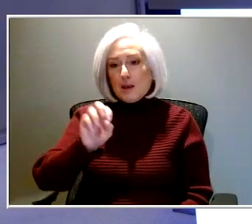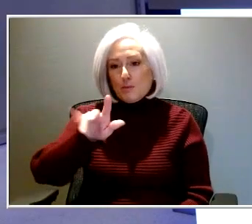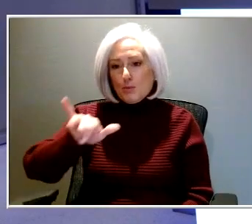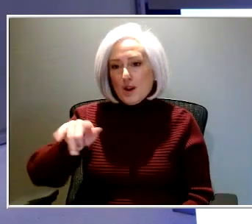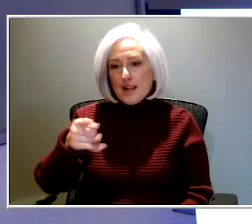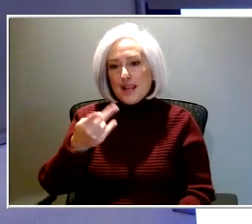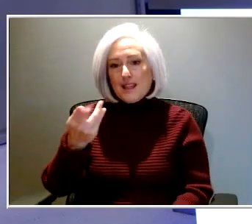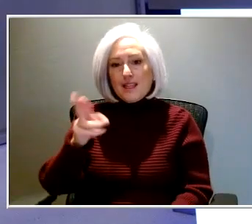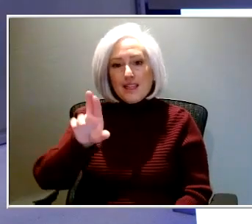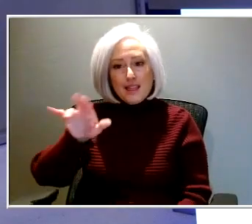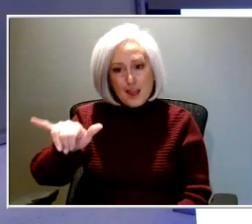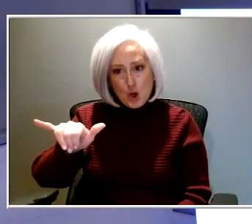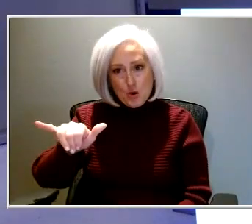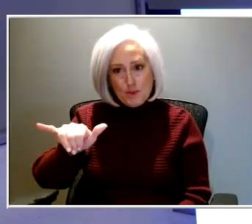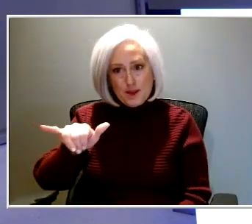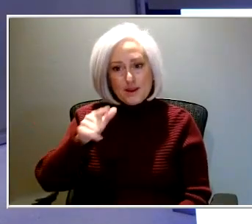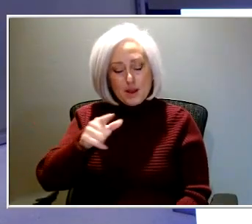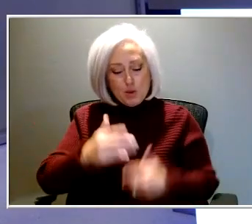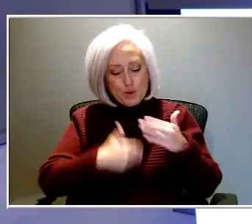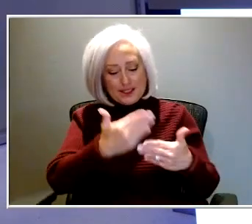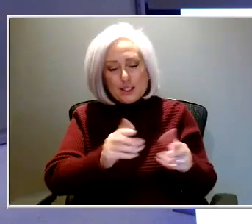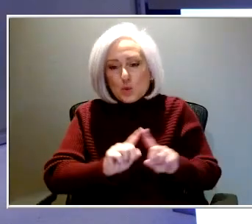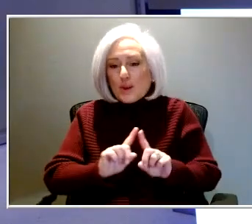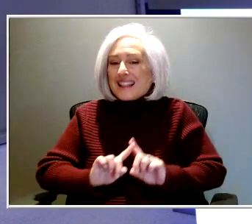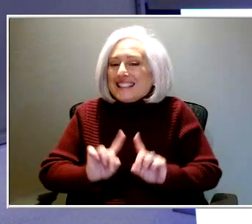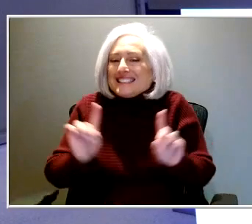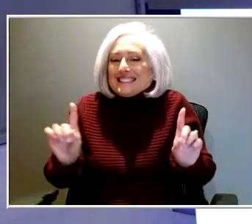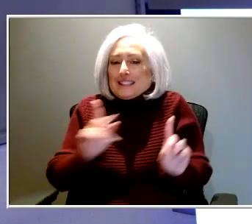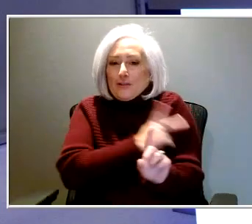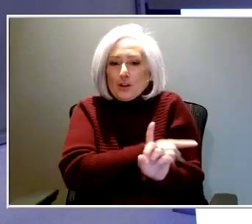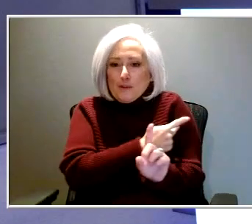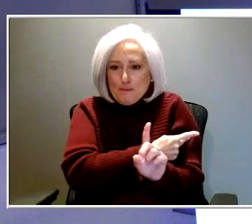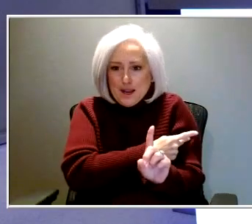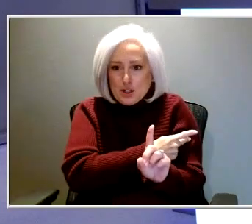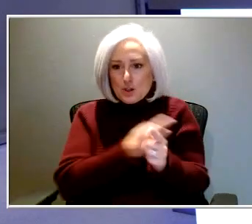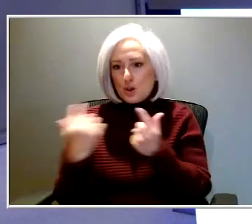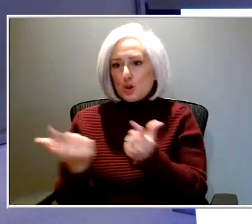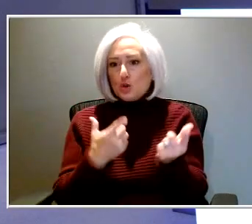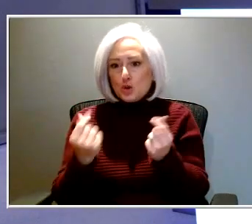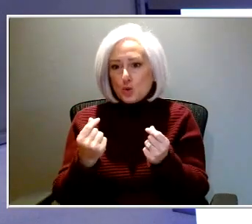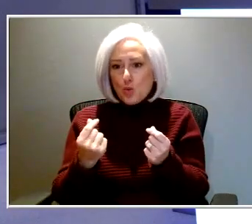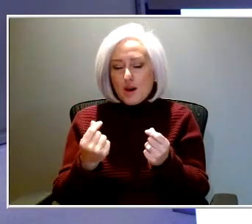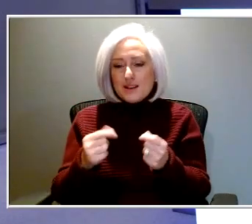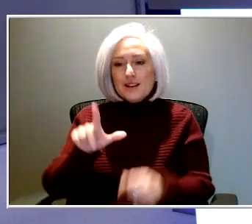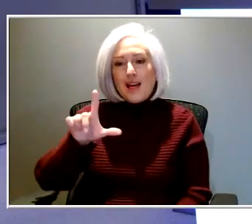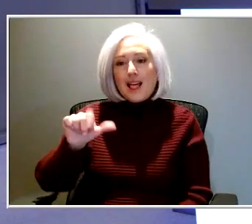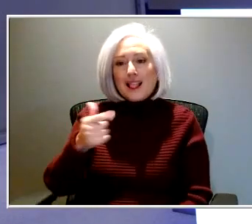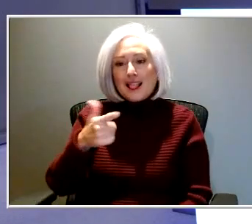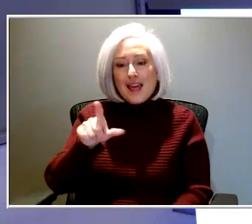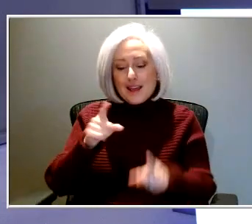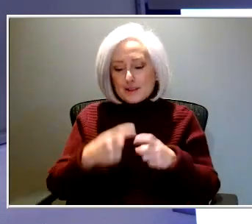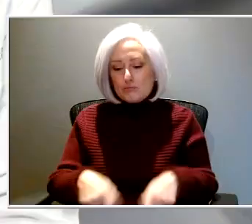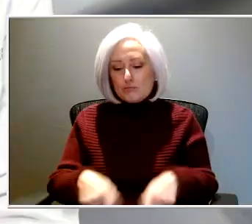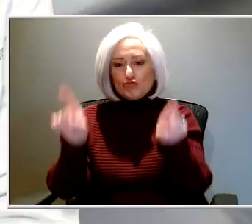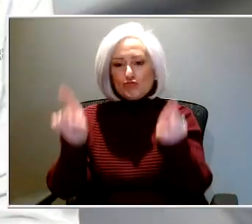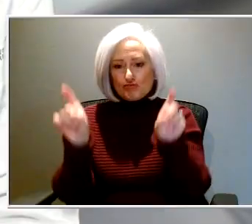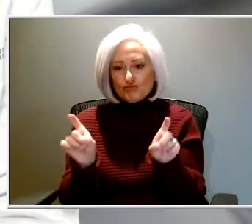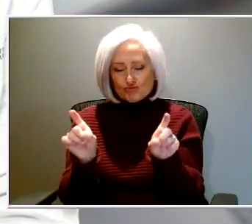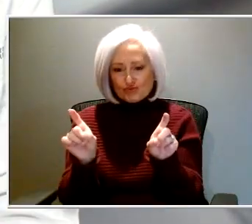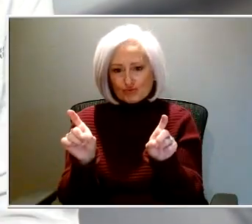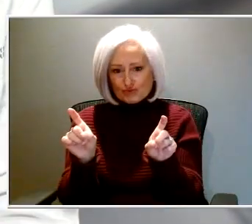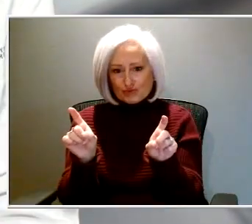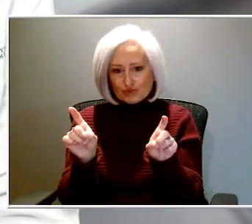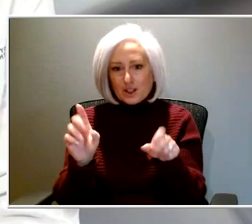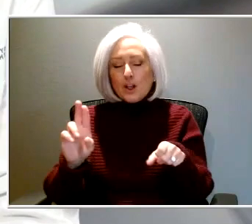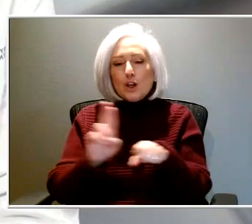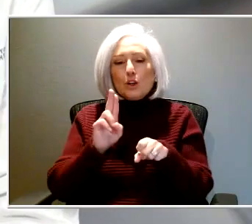procedure with a different patient that you did. You put the patient's legs up in a stirrup. You're using ultrasound. What